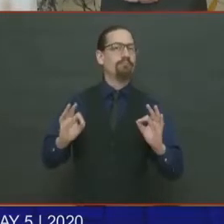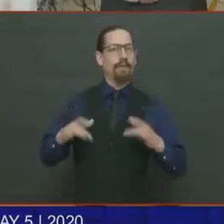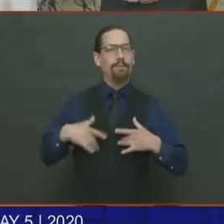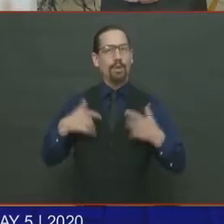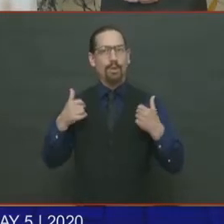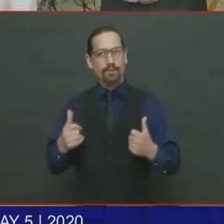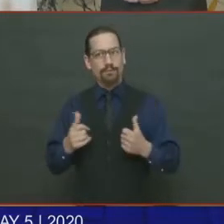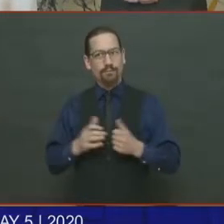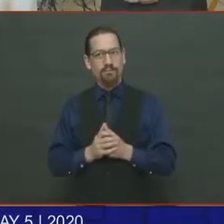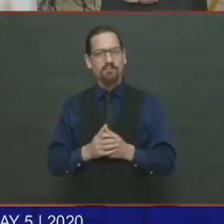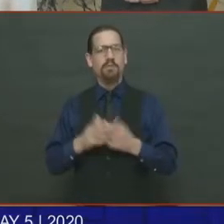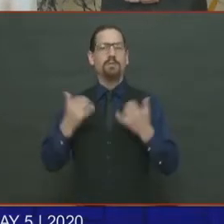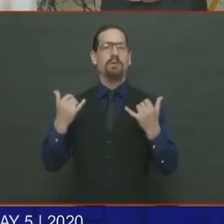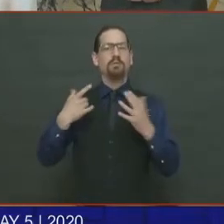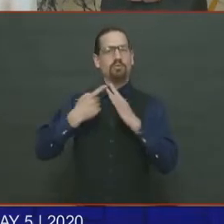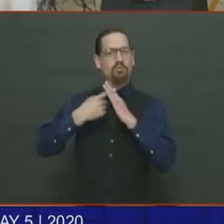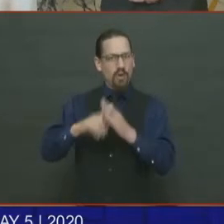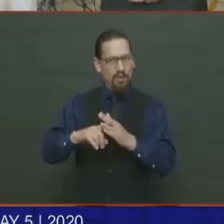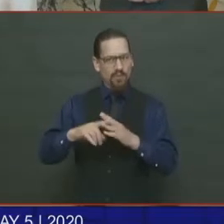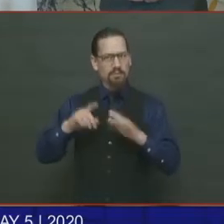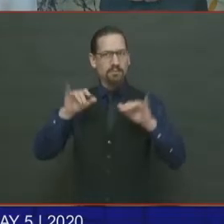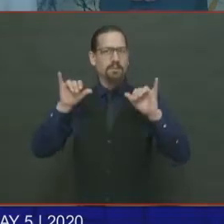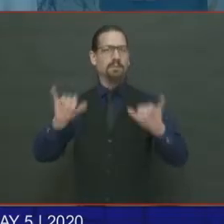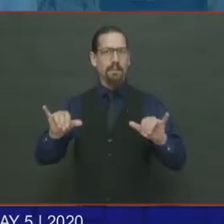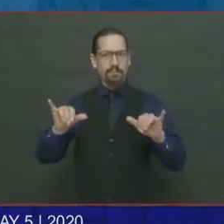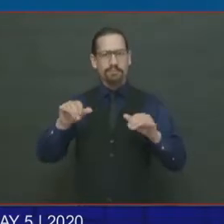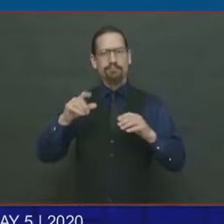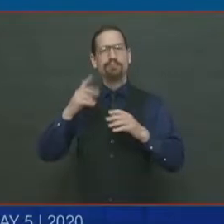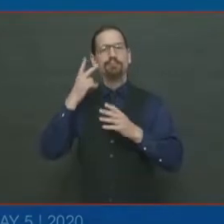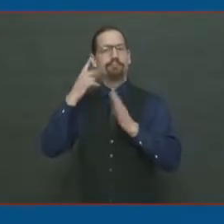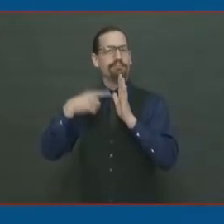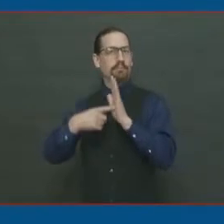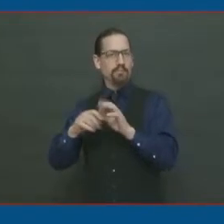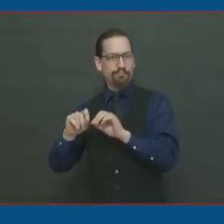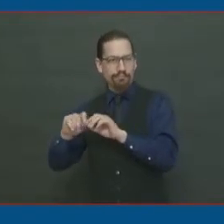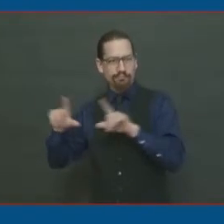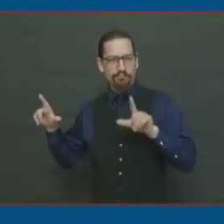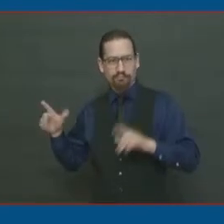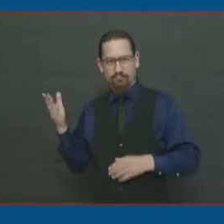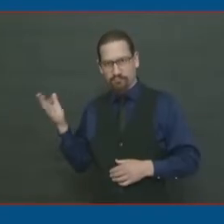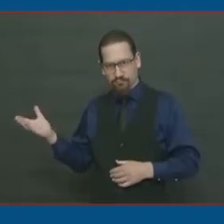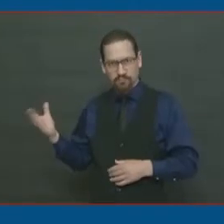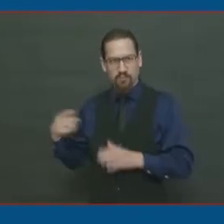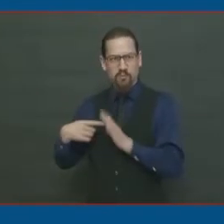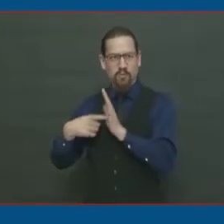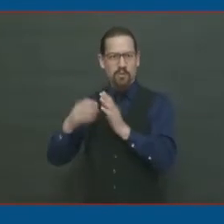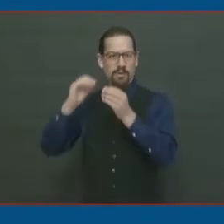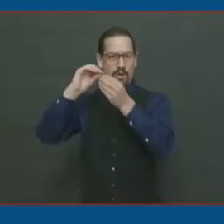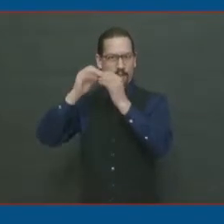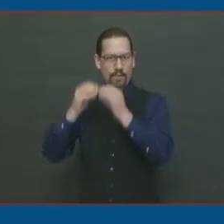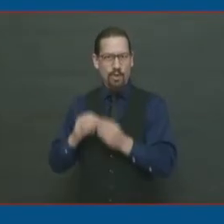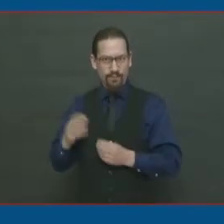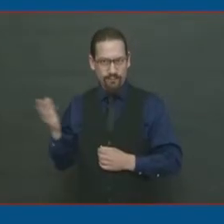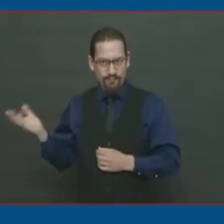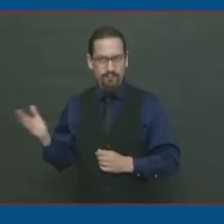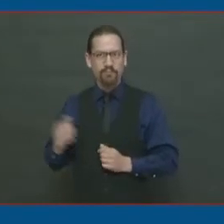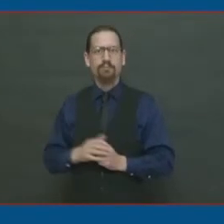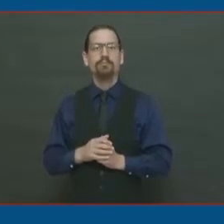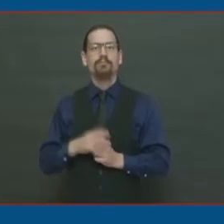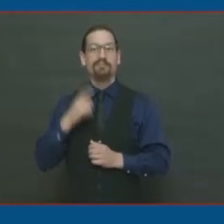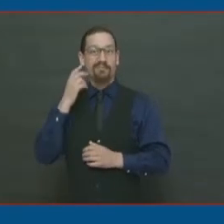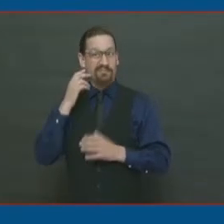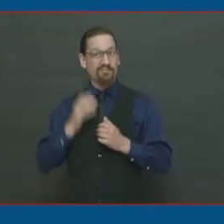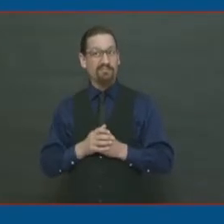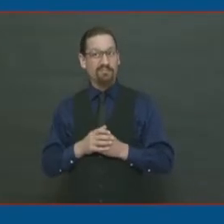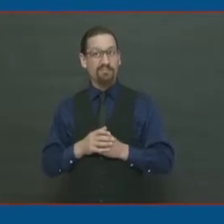with data. You can see the data that's on the screen or soon to be on the screen. By and large, it's a good news story. You